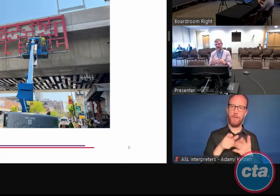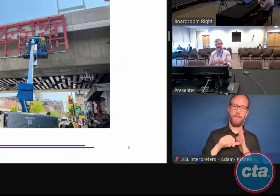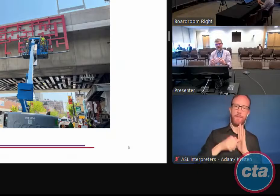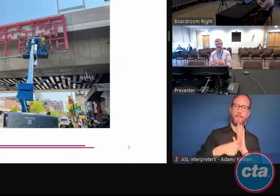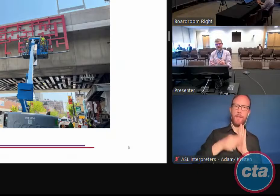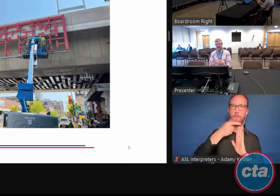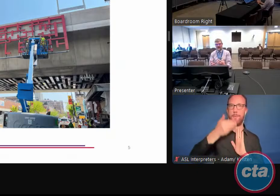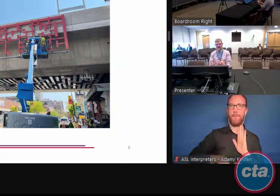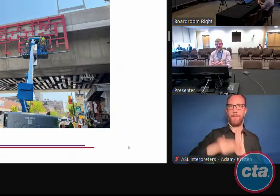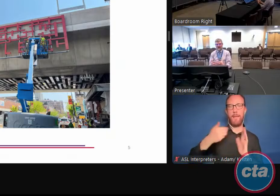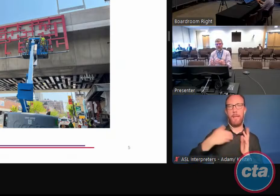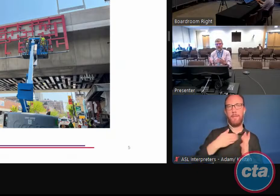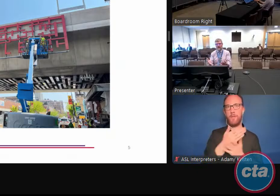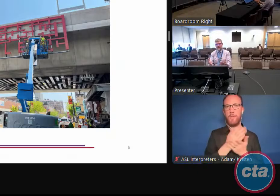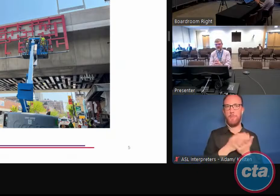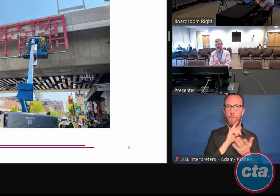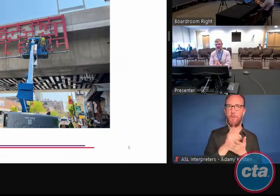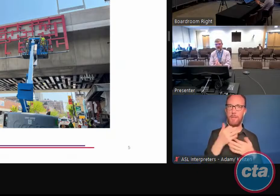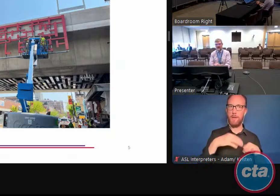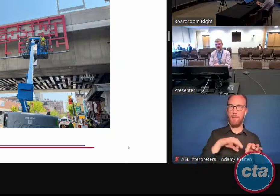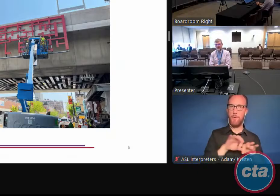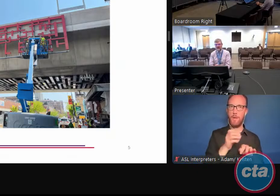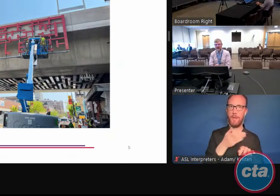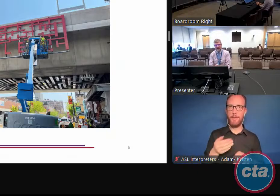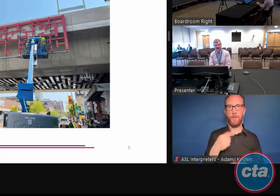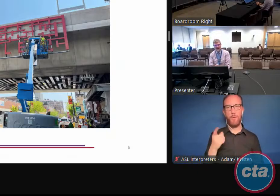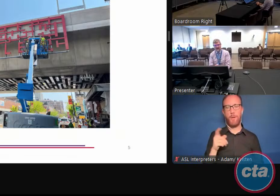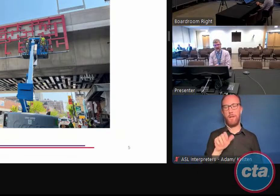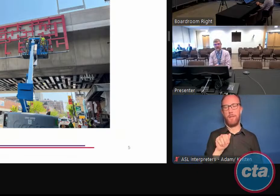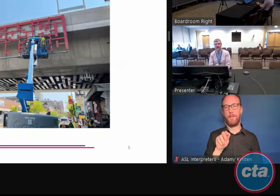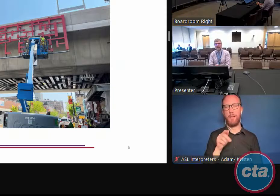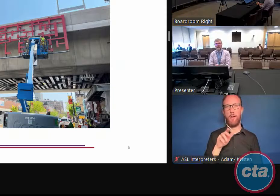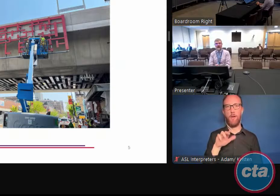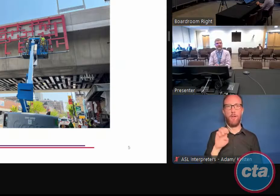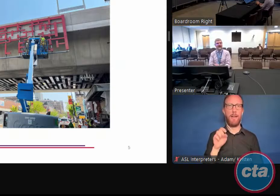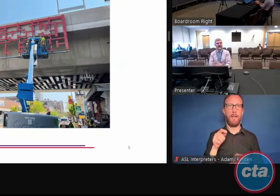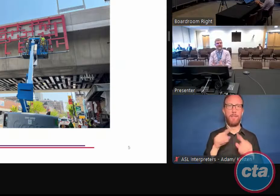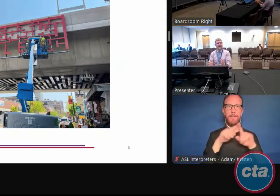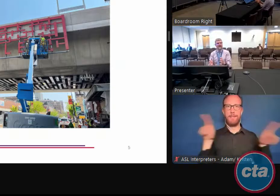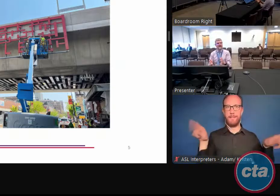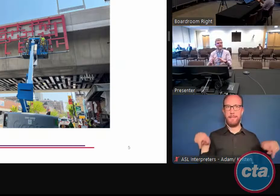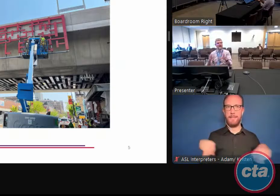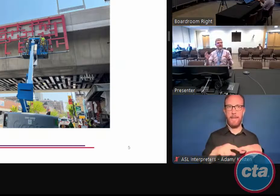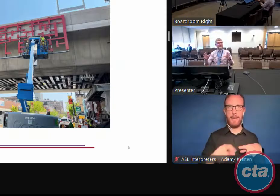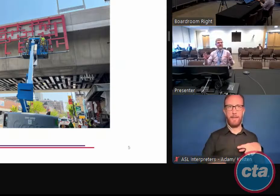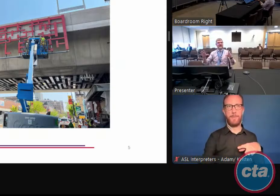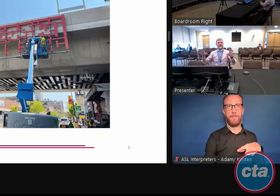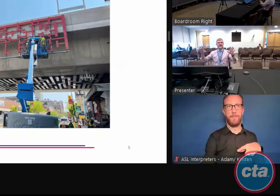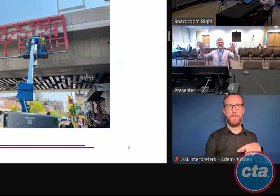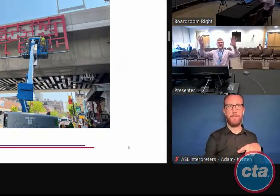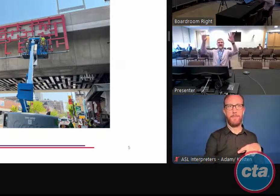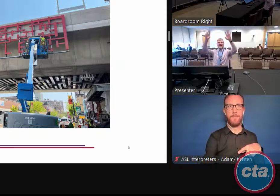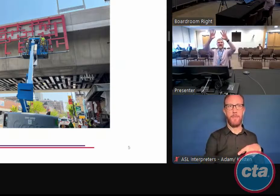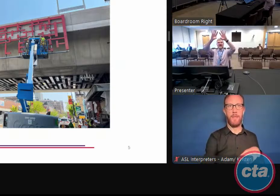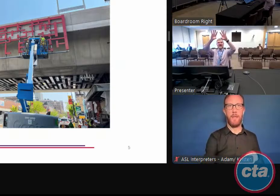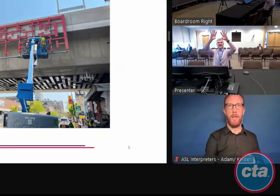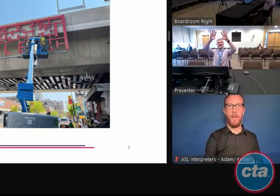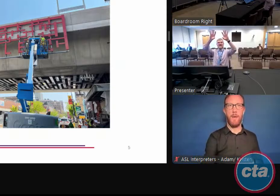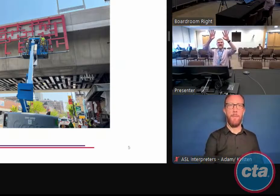discrete architectural features here, one of which is this Argyle station sign on the exterior. Anyone that remembers the historical station, there used to be a